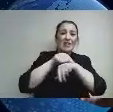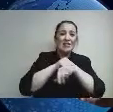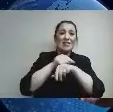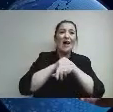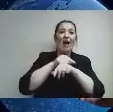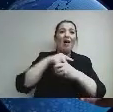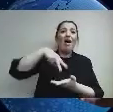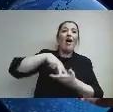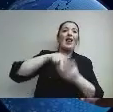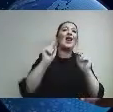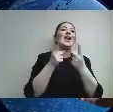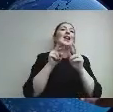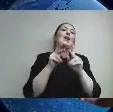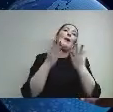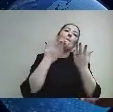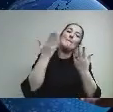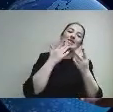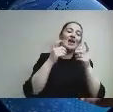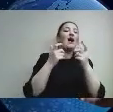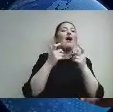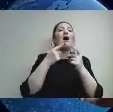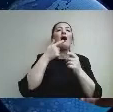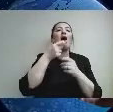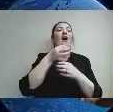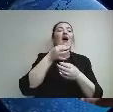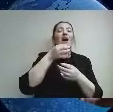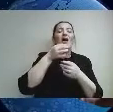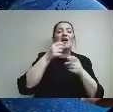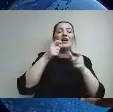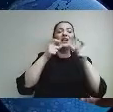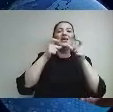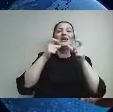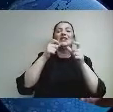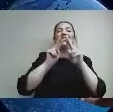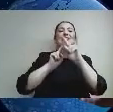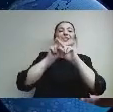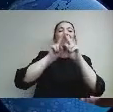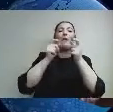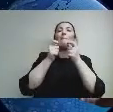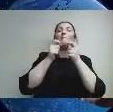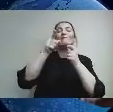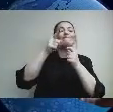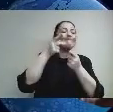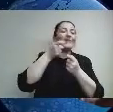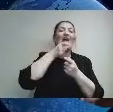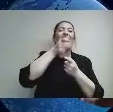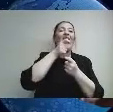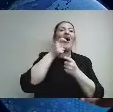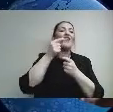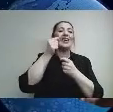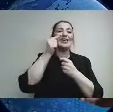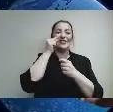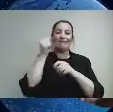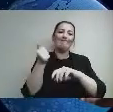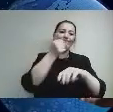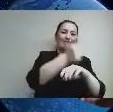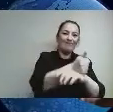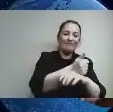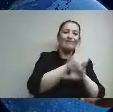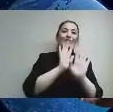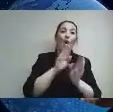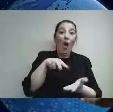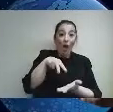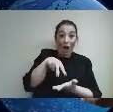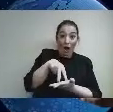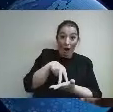cannot stand like up for long hours. We placed people at startup and other companies. Well,